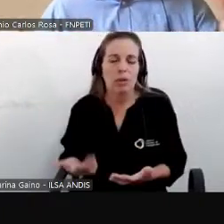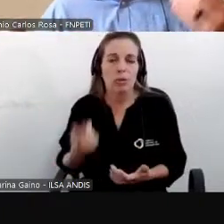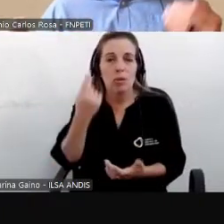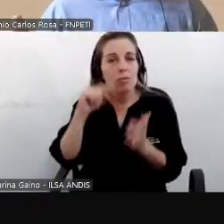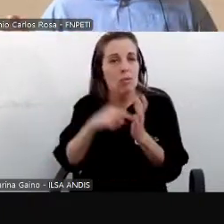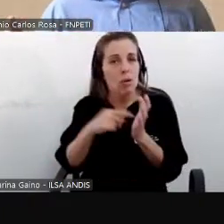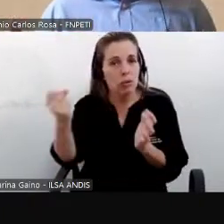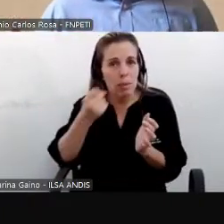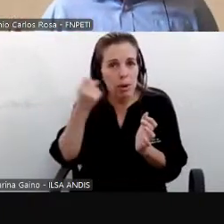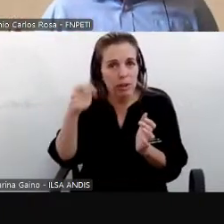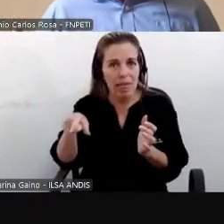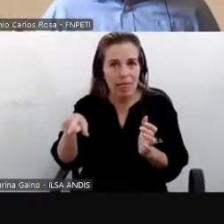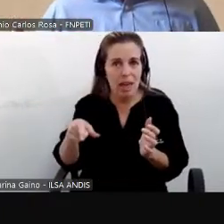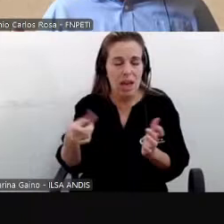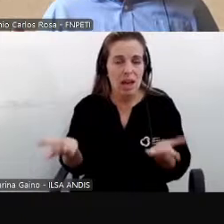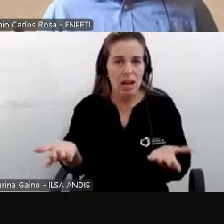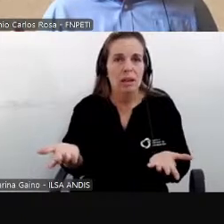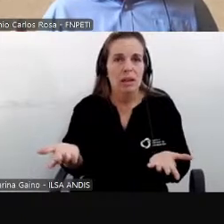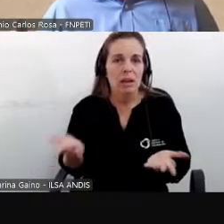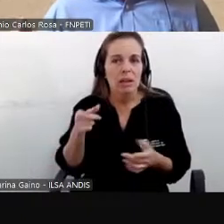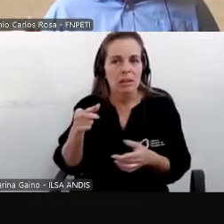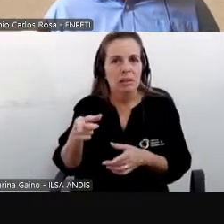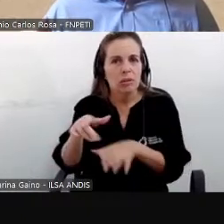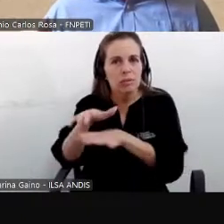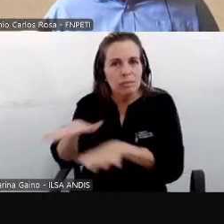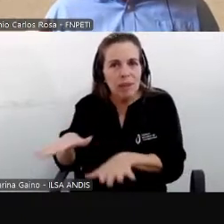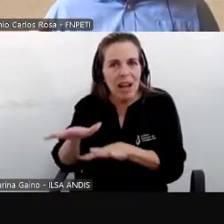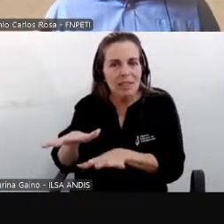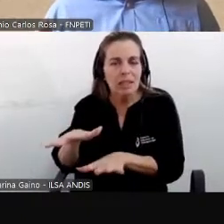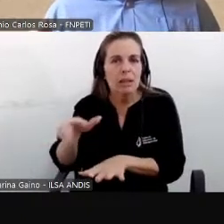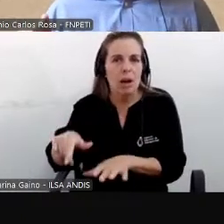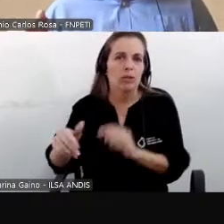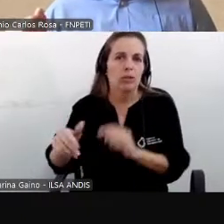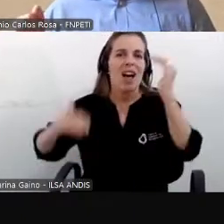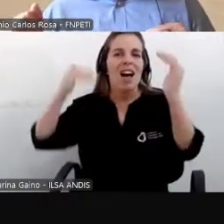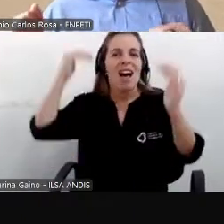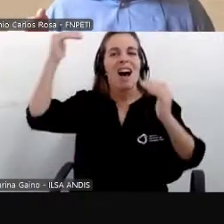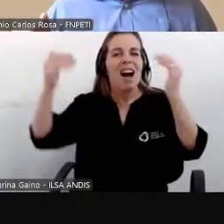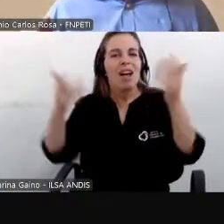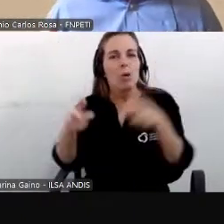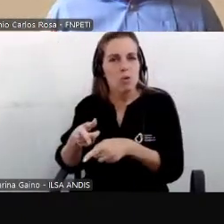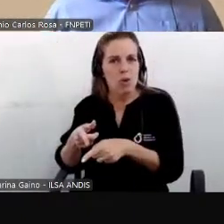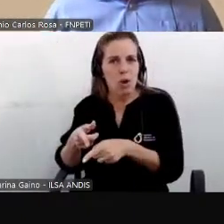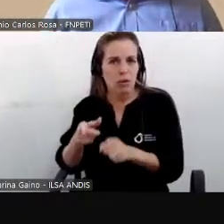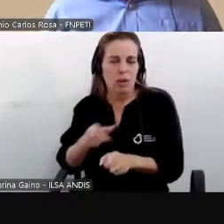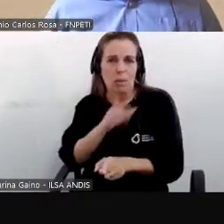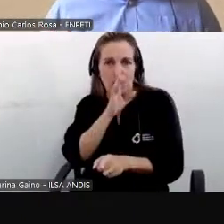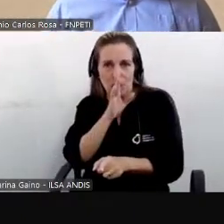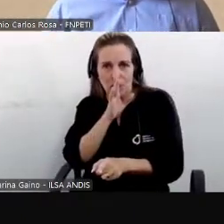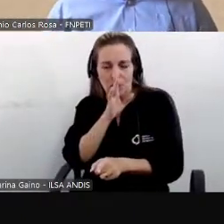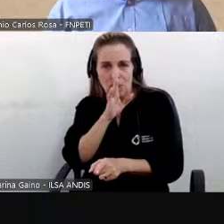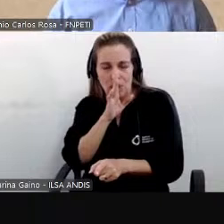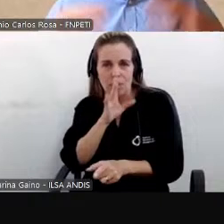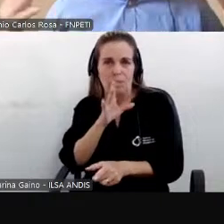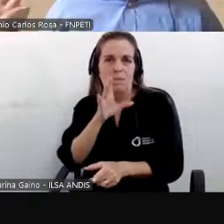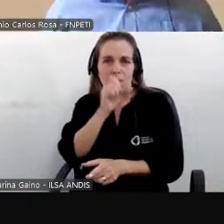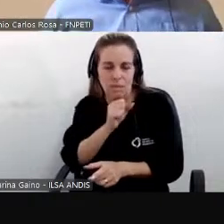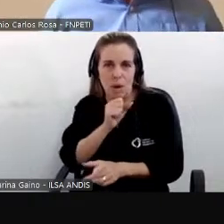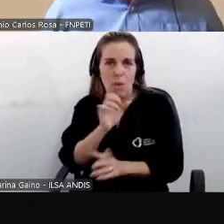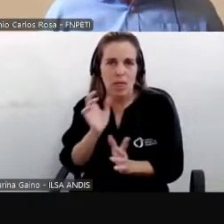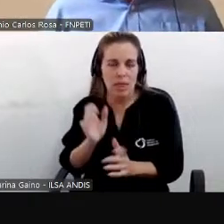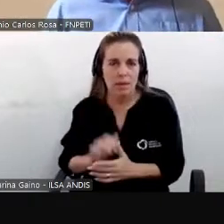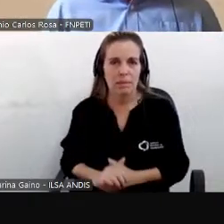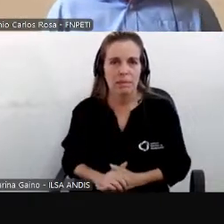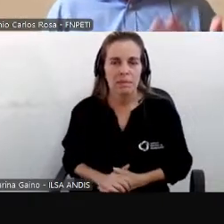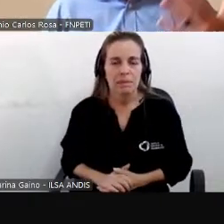and continued along this poverty circle. And that is one of the factors that made them vulnerable in order